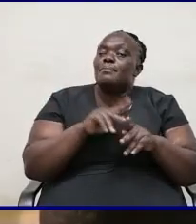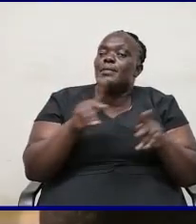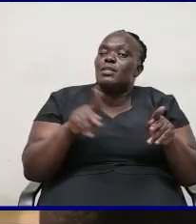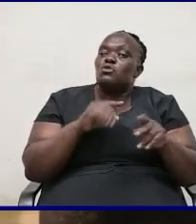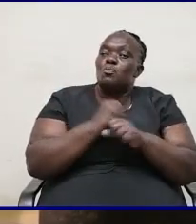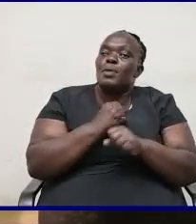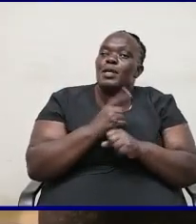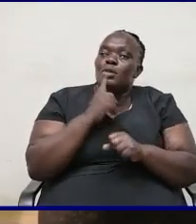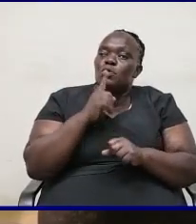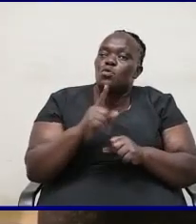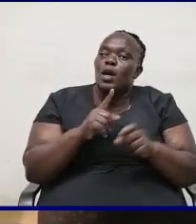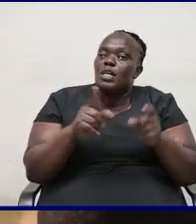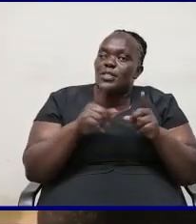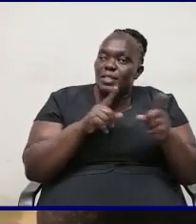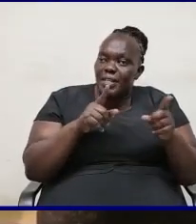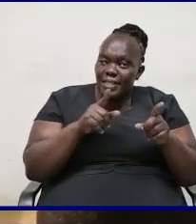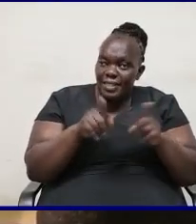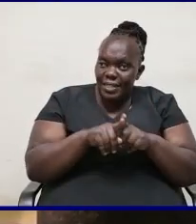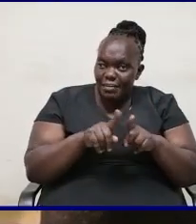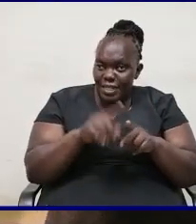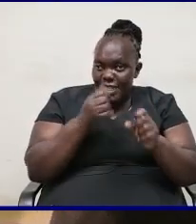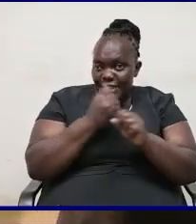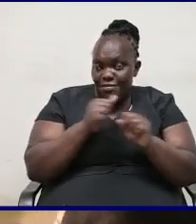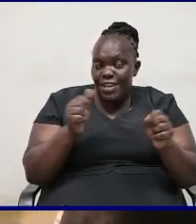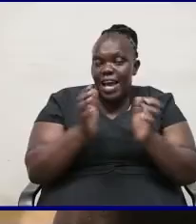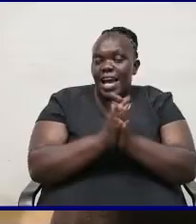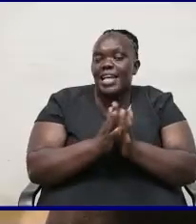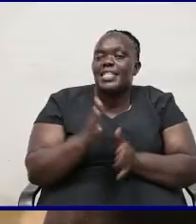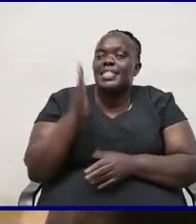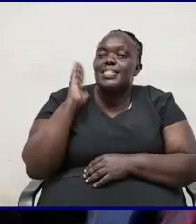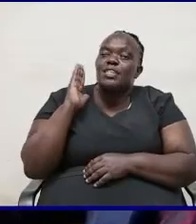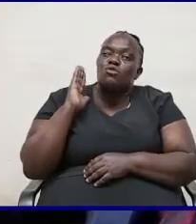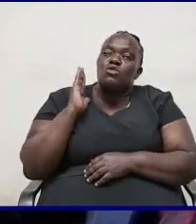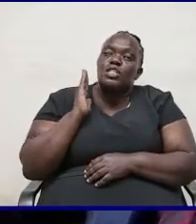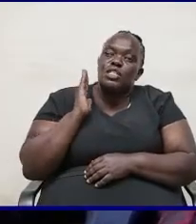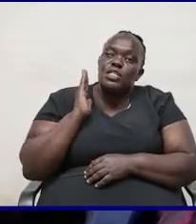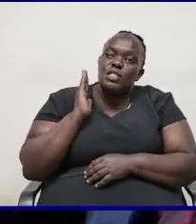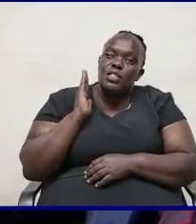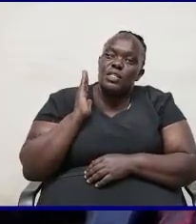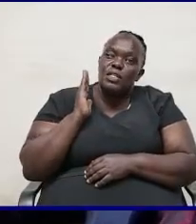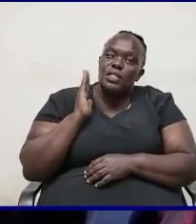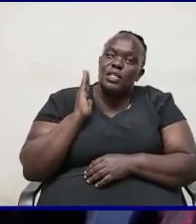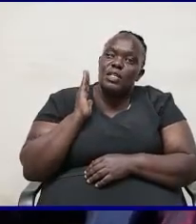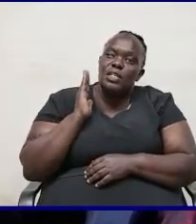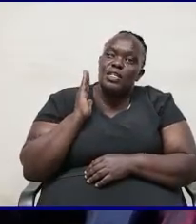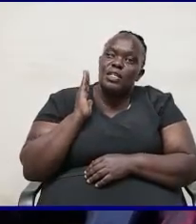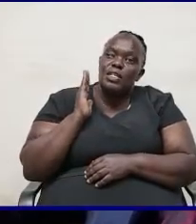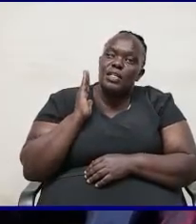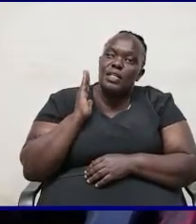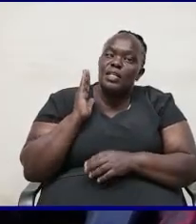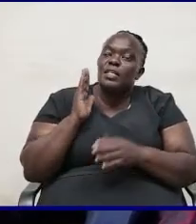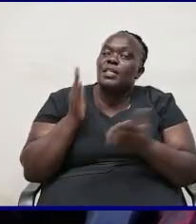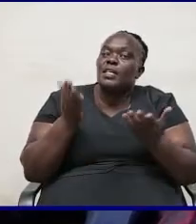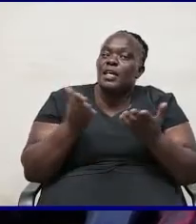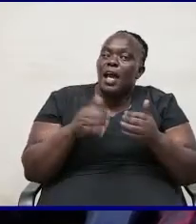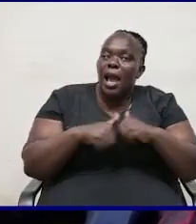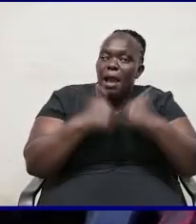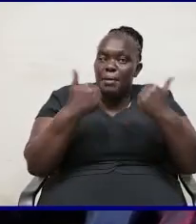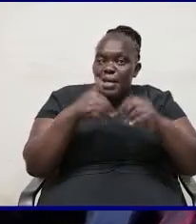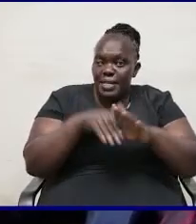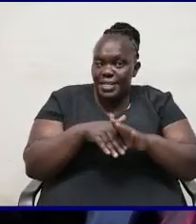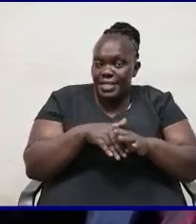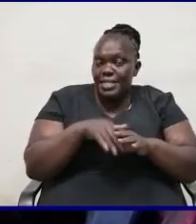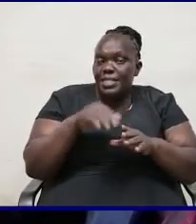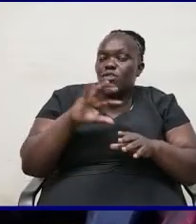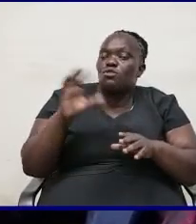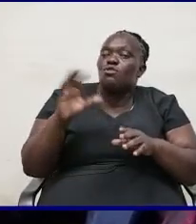ensure tourists' safety and security? Like there is an incident that happened in